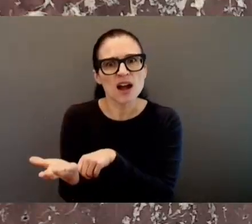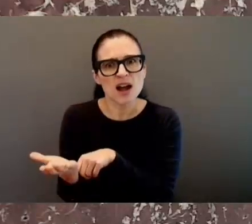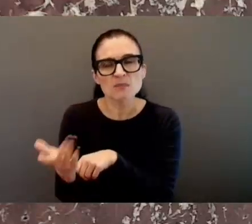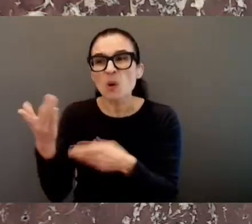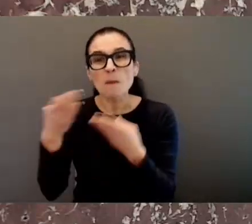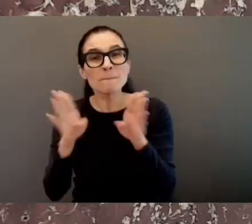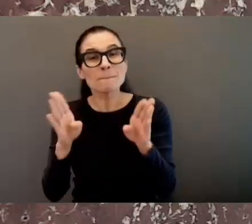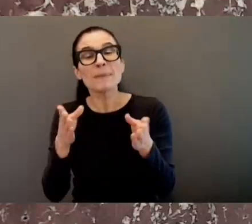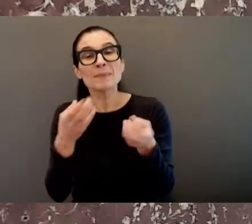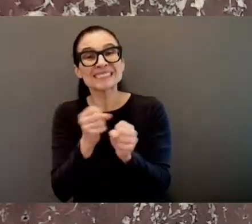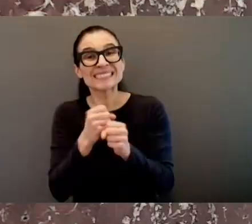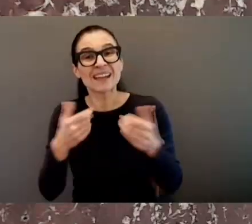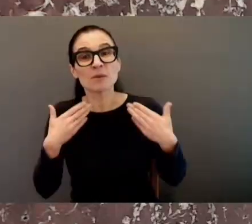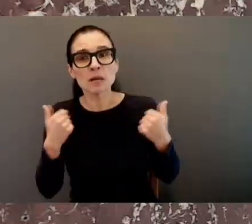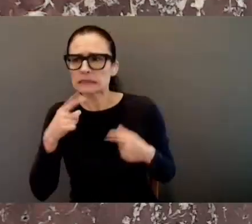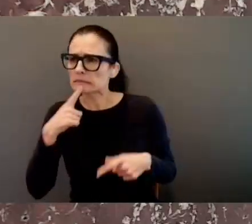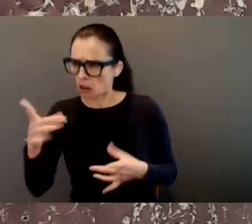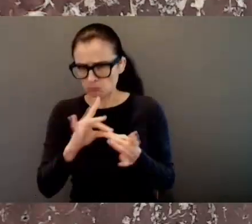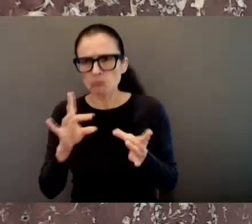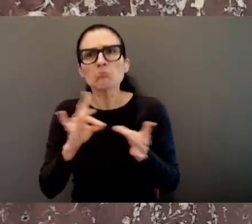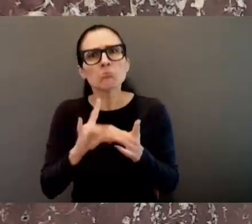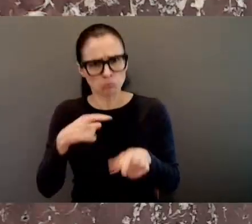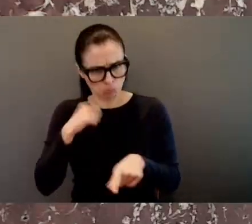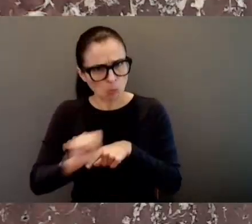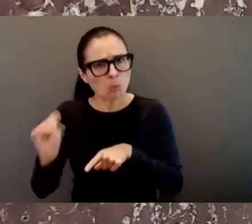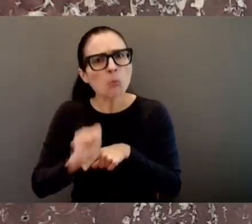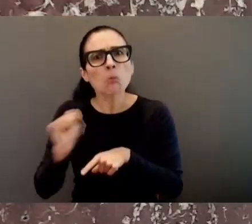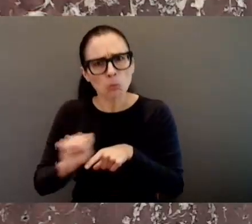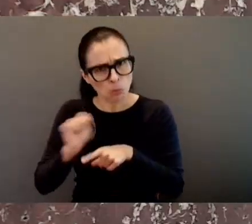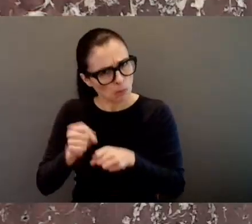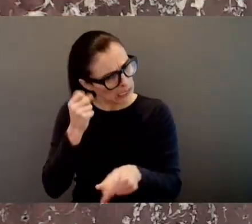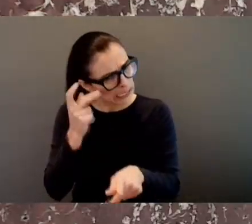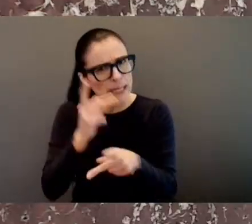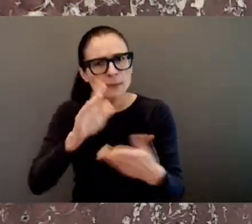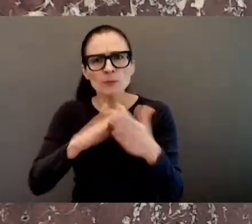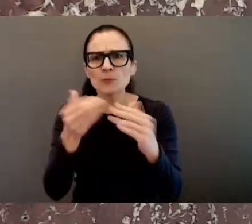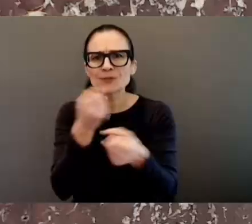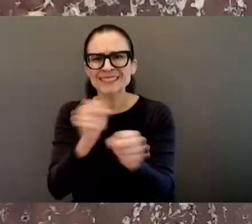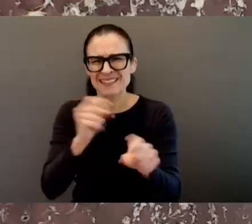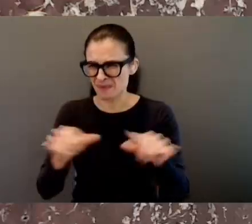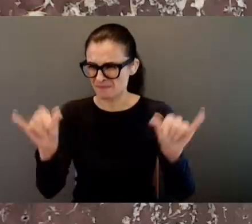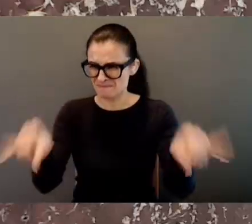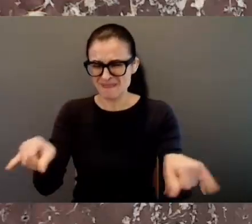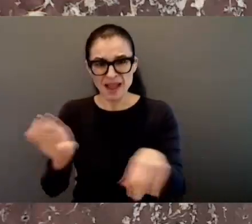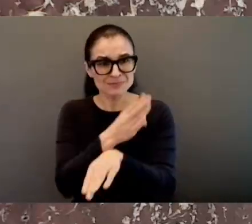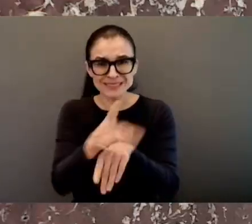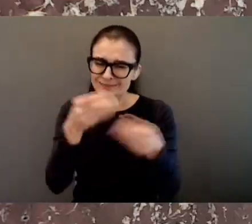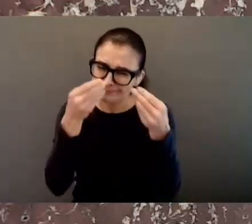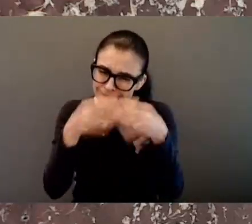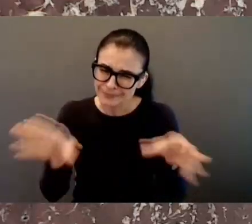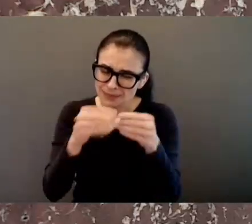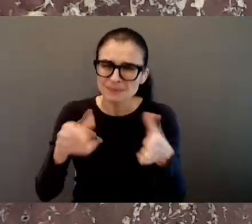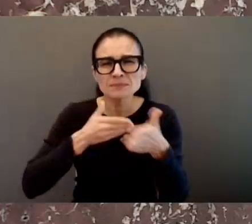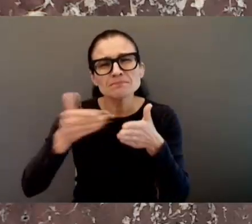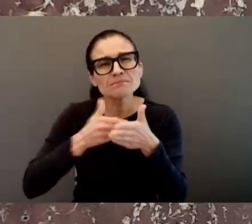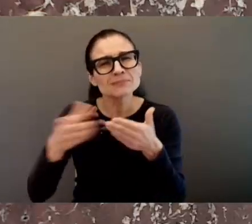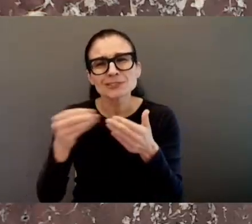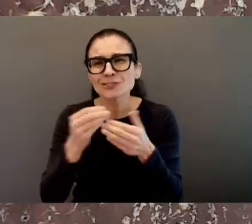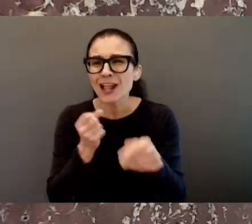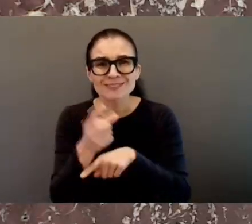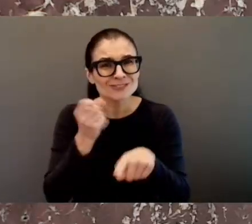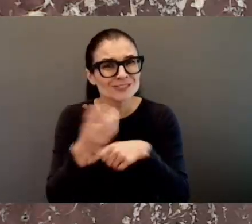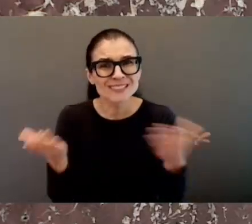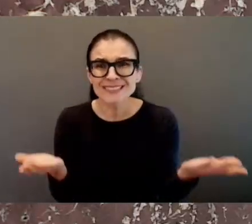clearly attribute it to the chaos being driven by a convergence of mental health, housing, the affordability crisis, and catch